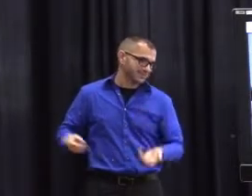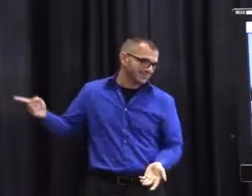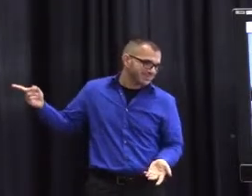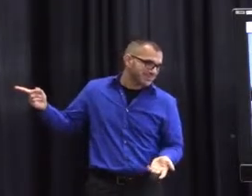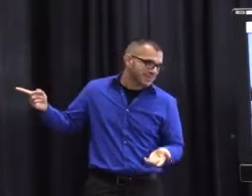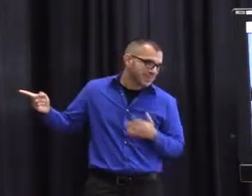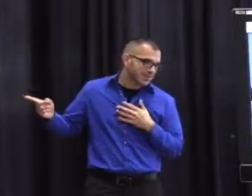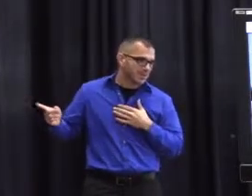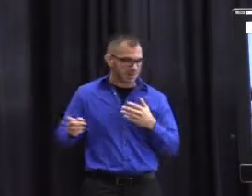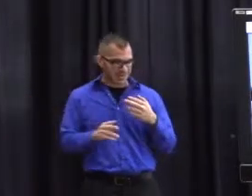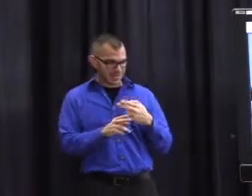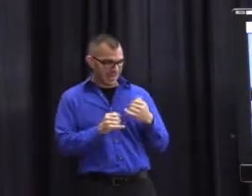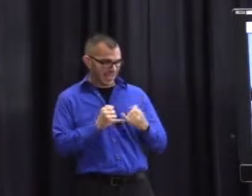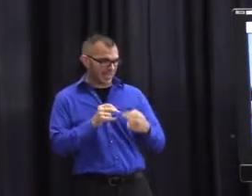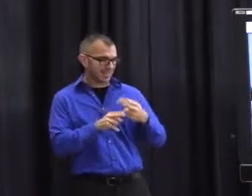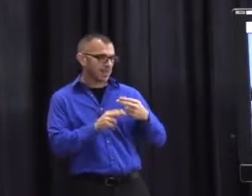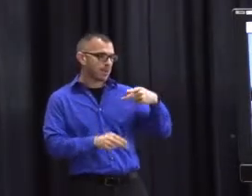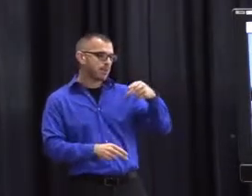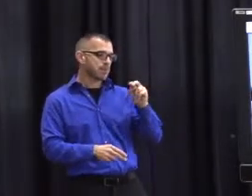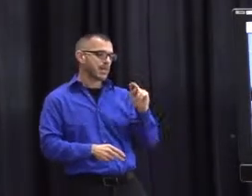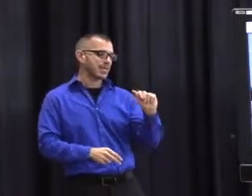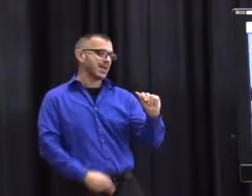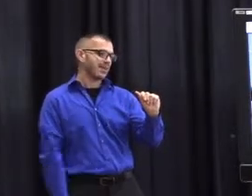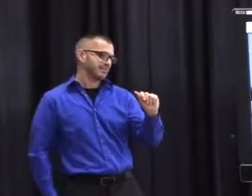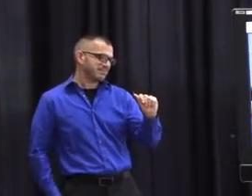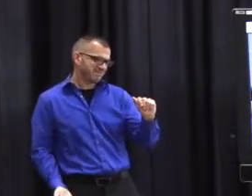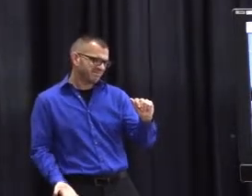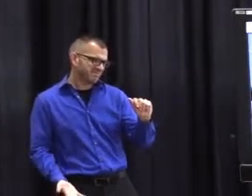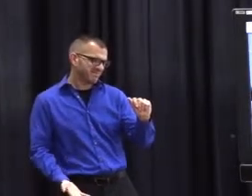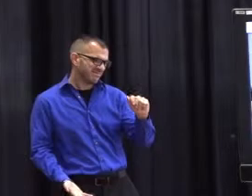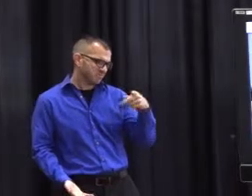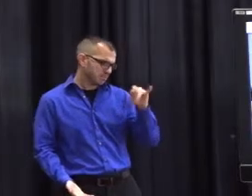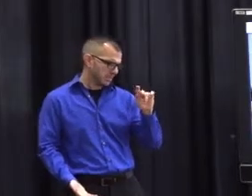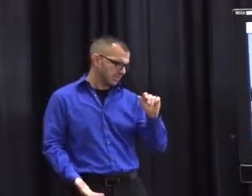And my name is Piña. My father